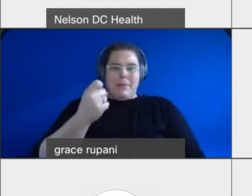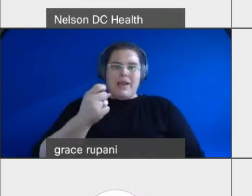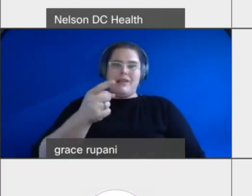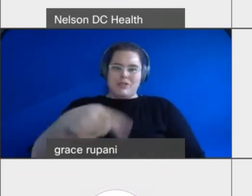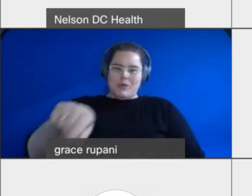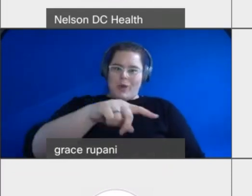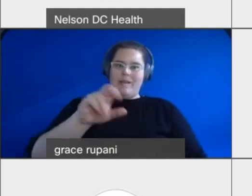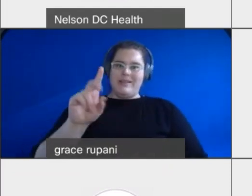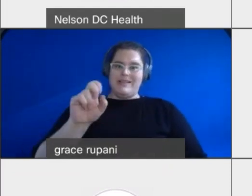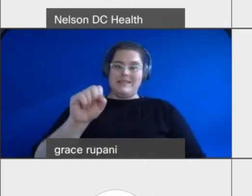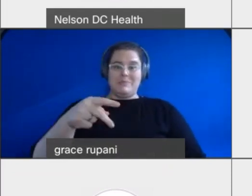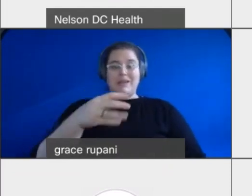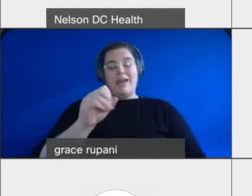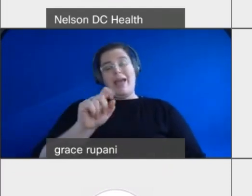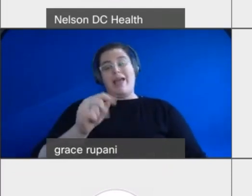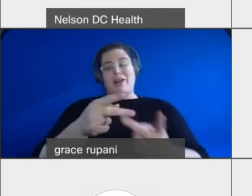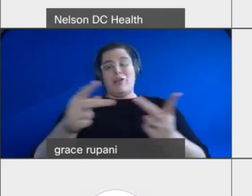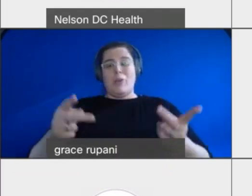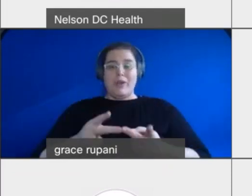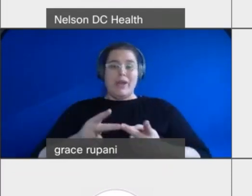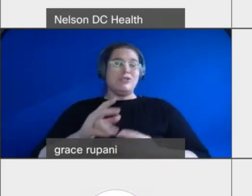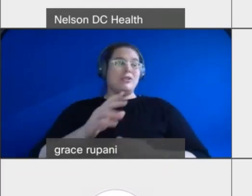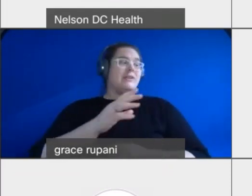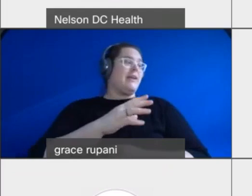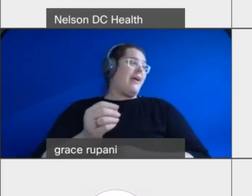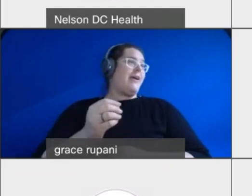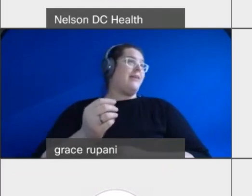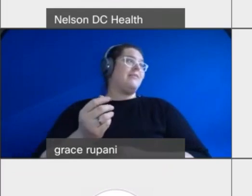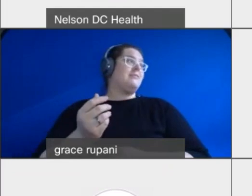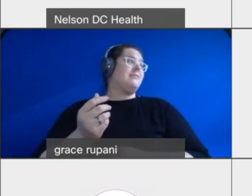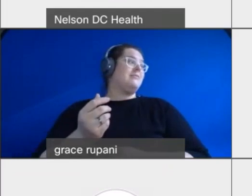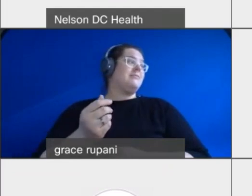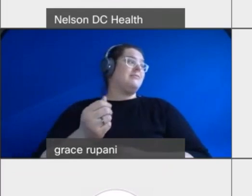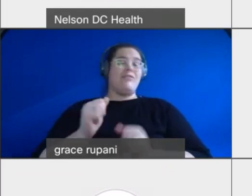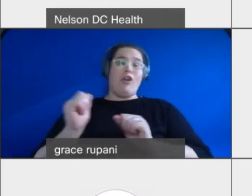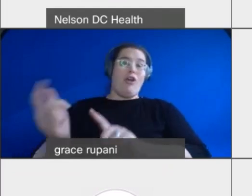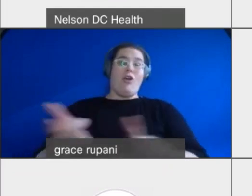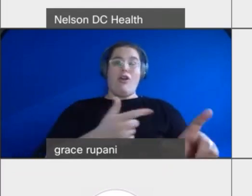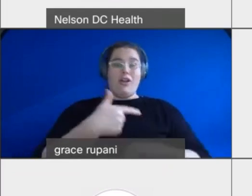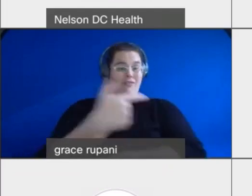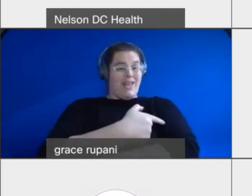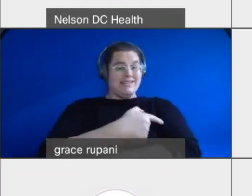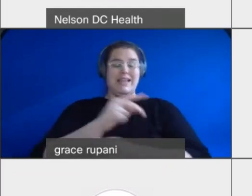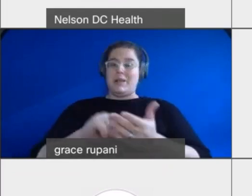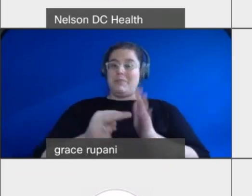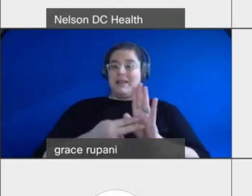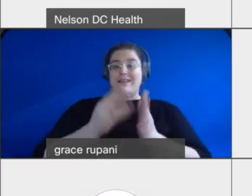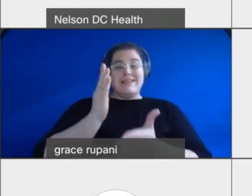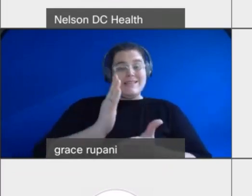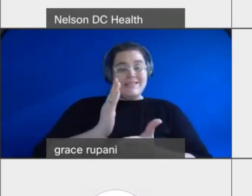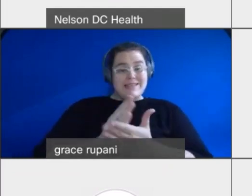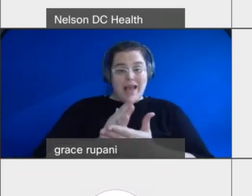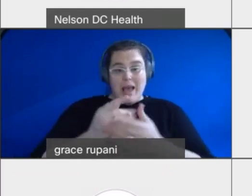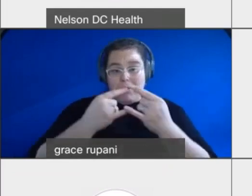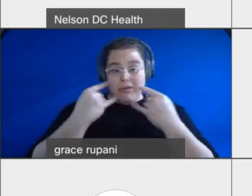got the vaccine does not mean that you stop screening them for symptoms. You still must continue to do all the things. They must continue to do